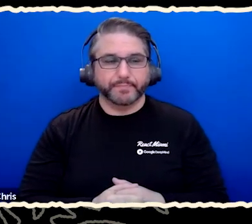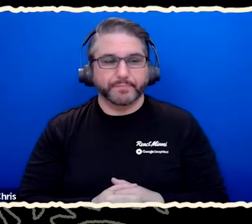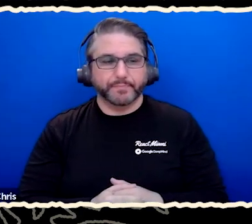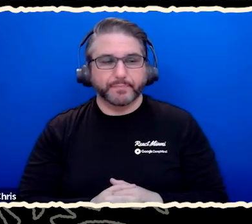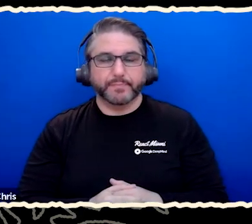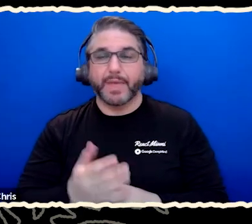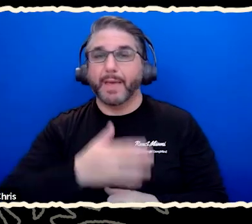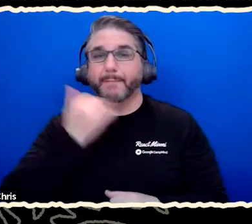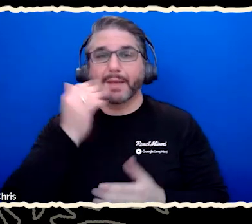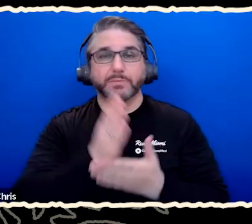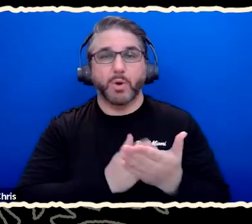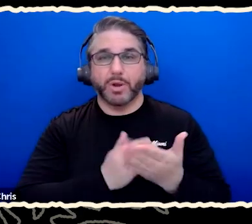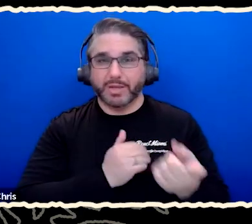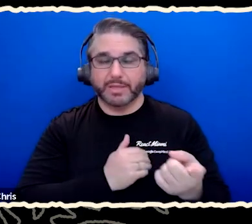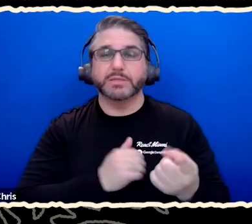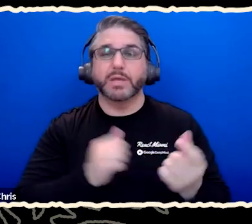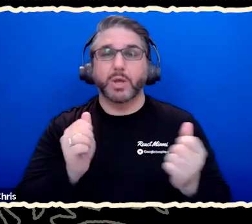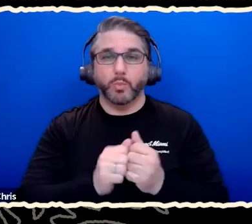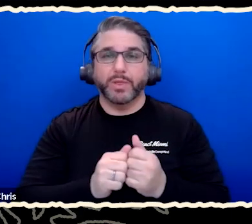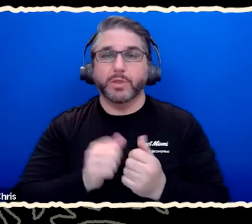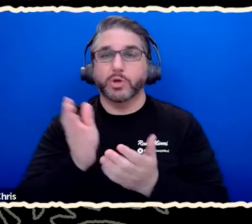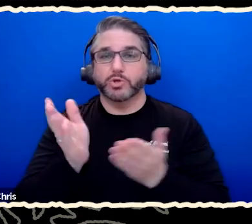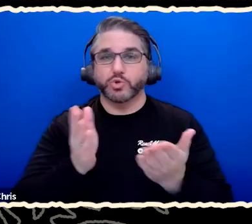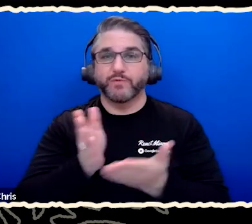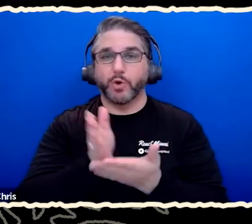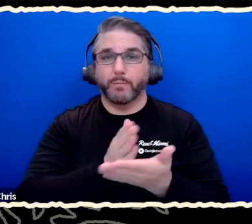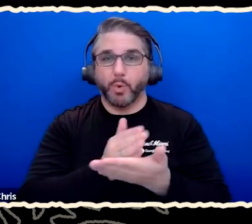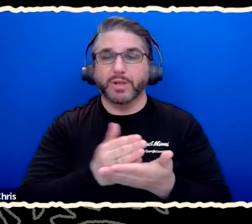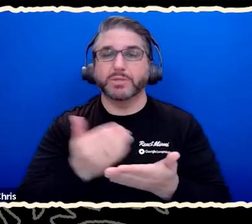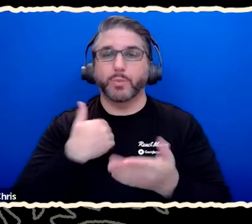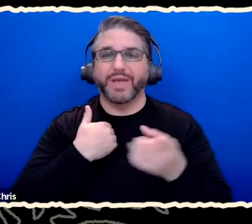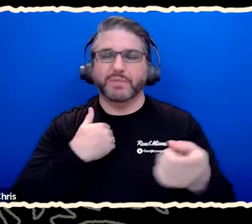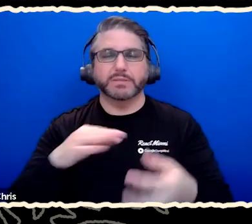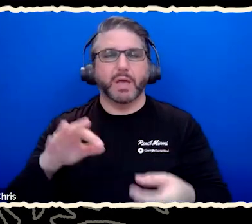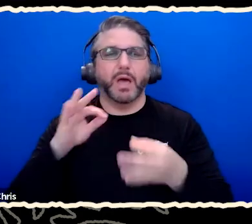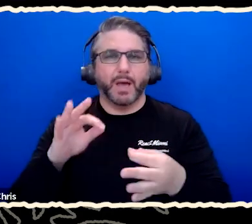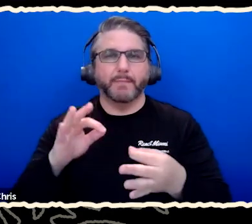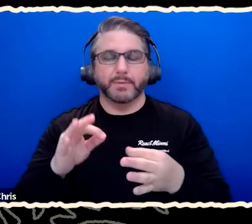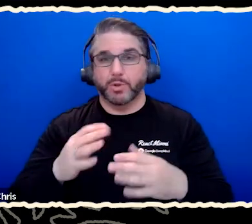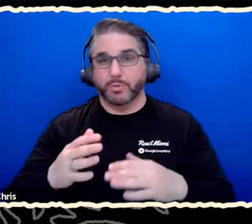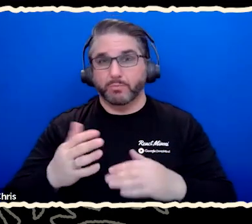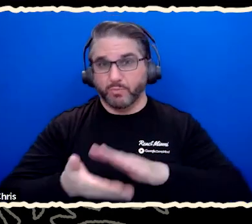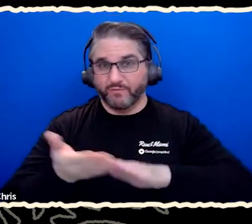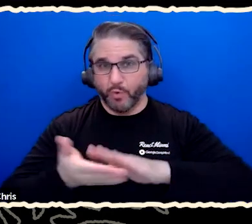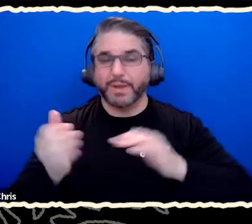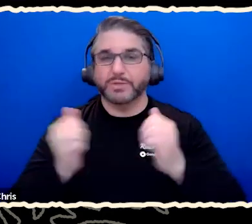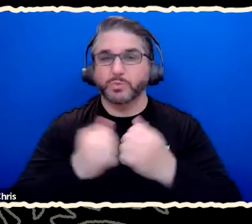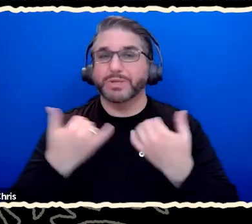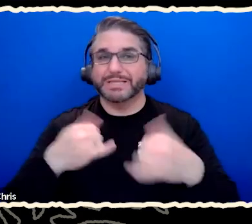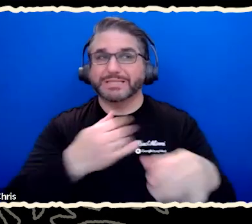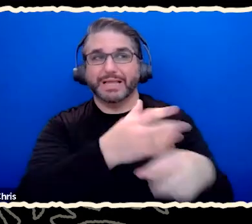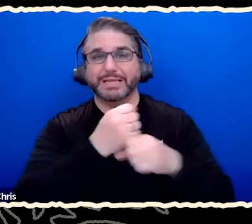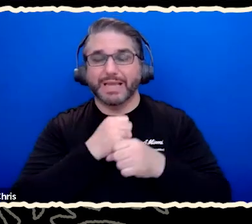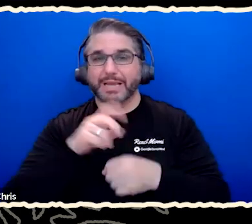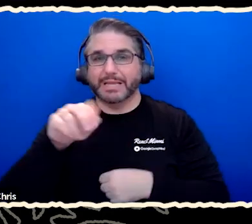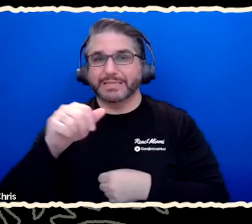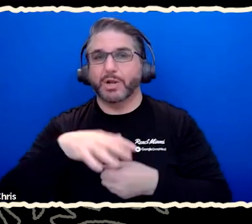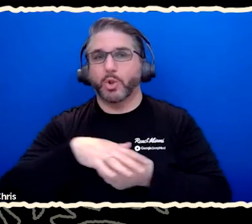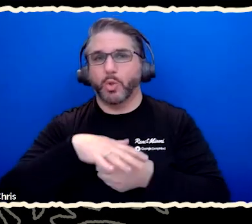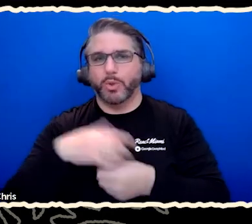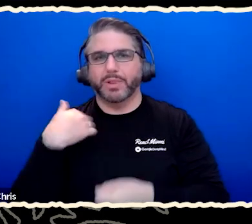And the best part is that with server components, we get this optimal performance while still being able to fetch data locally, as we love to do in